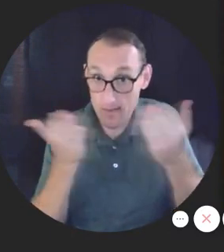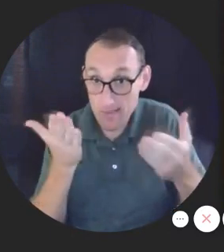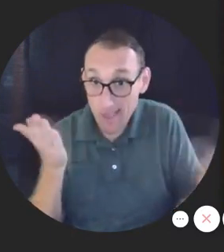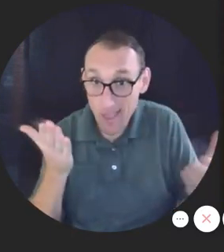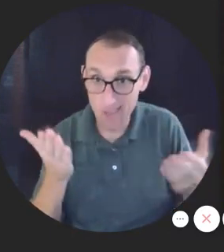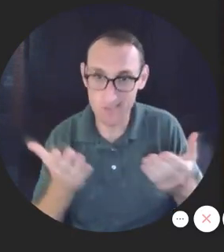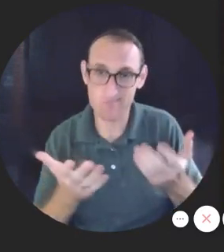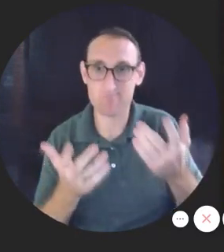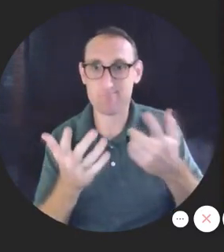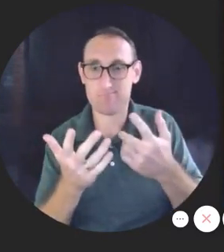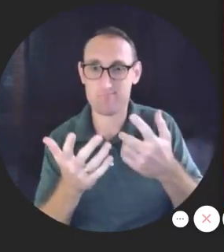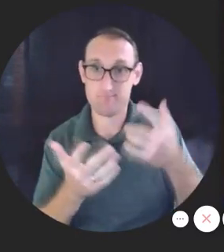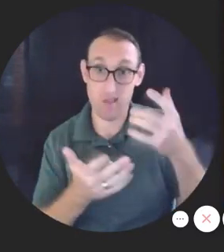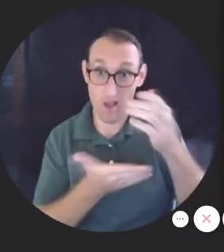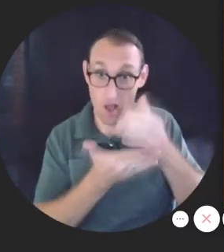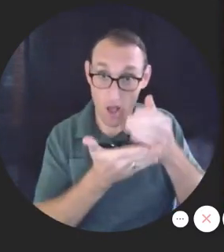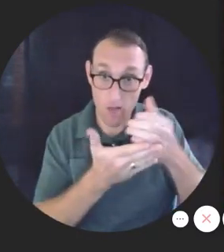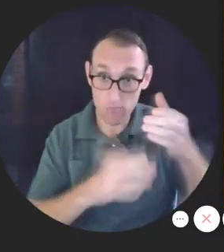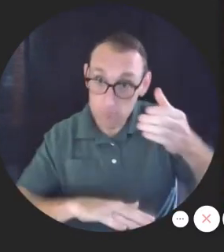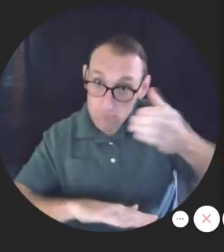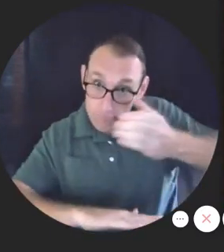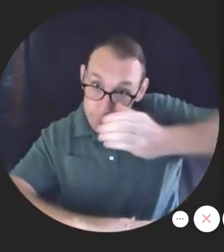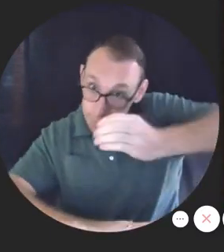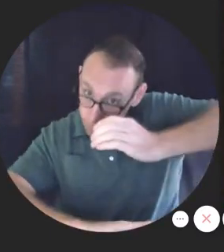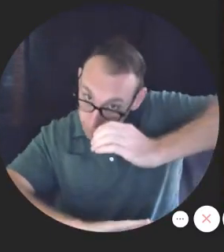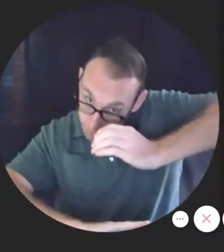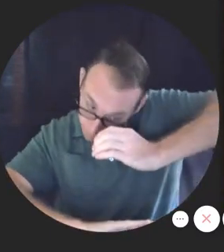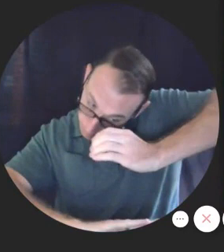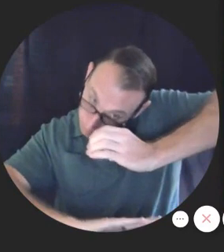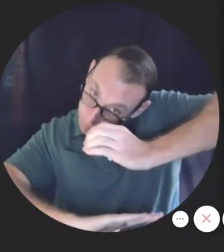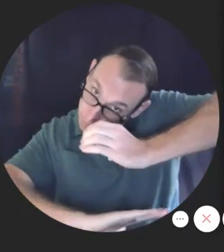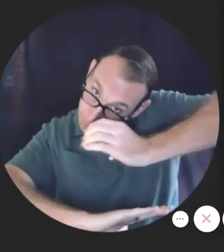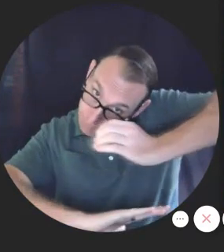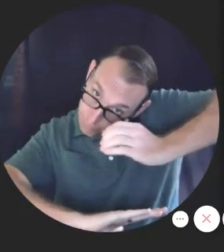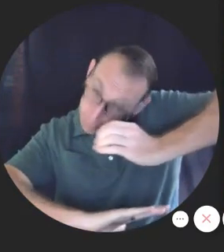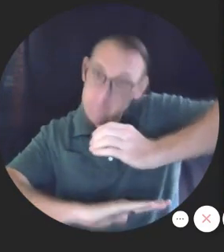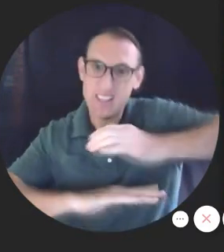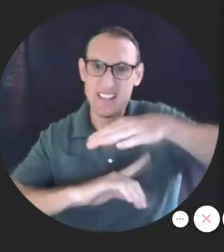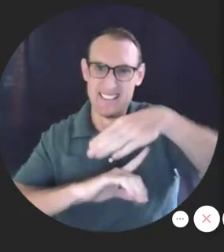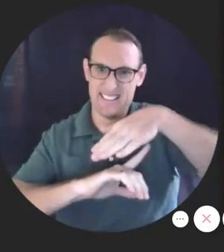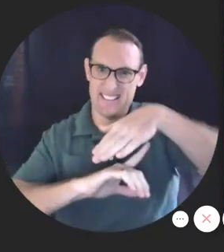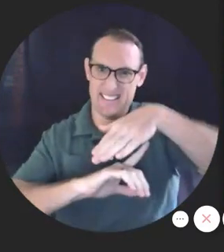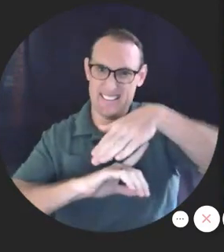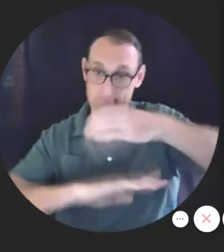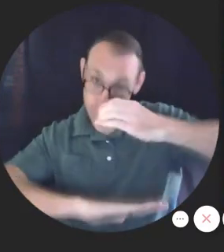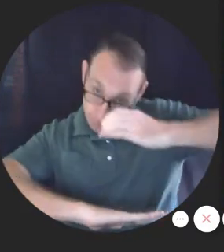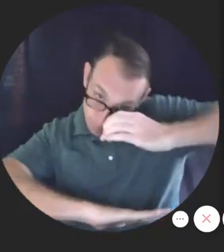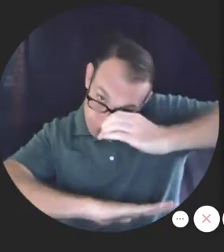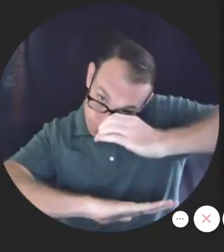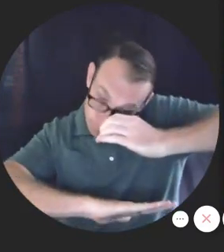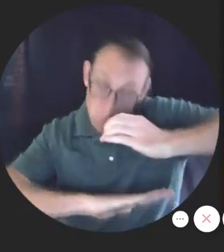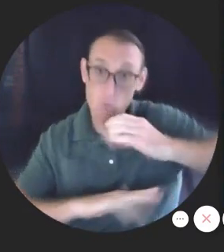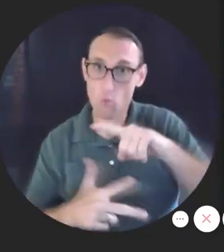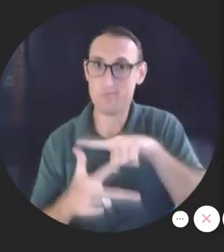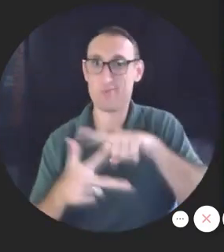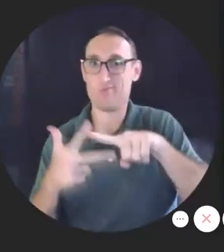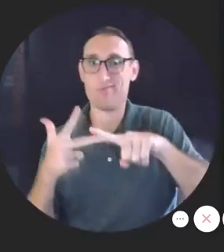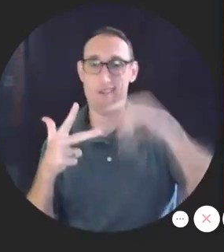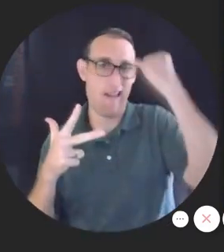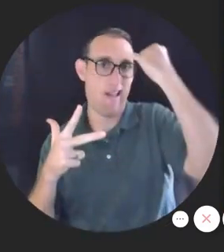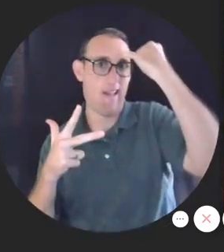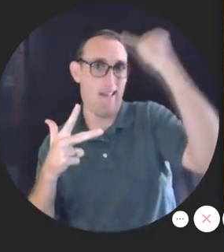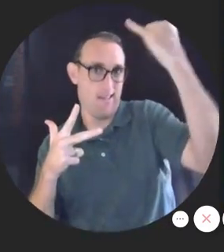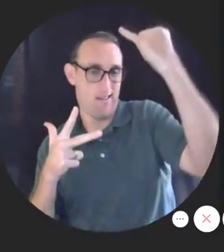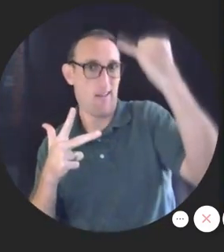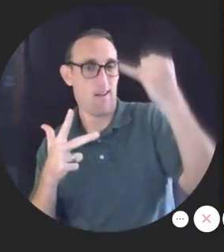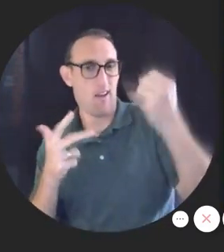a leaf that I'm going to try to use. So maybe I could place the top of that cup over the leaf. All right. I think we've